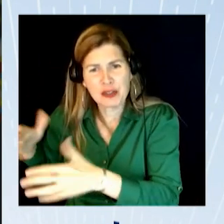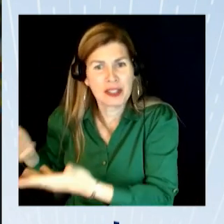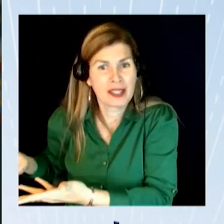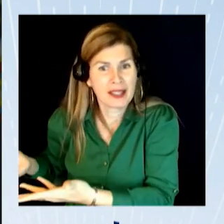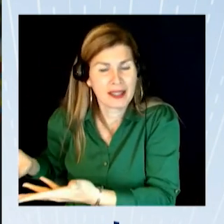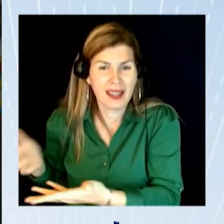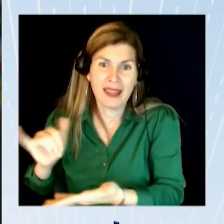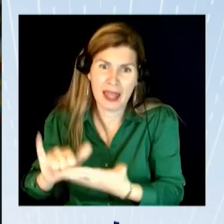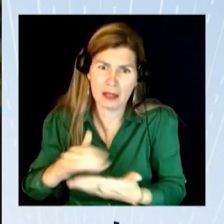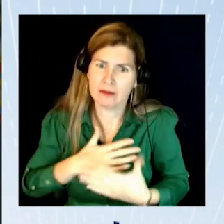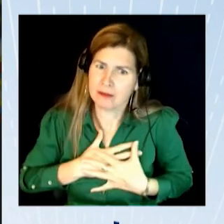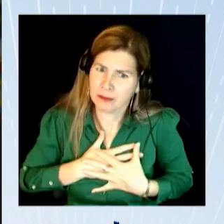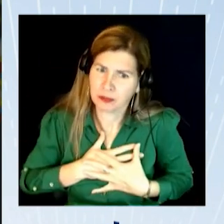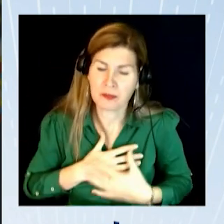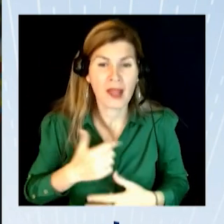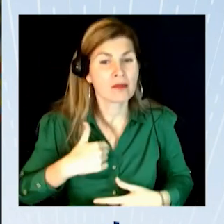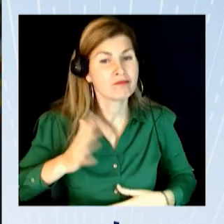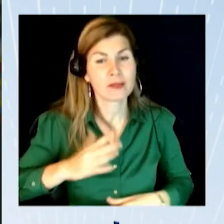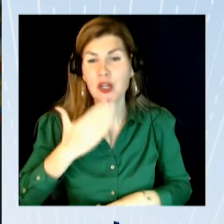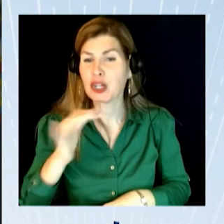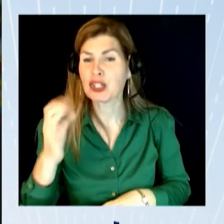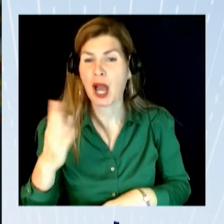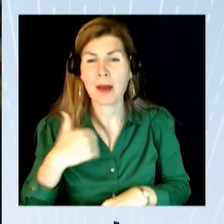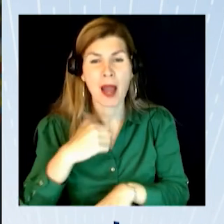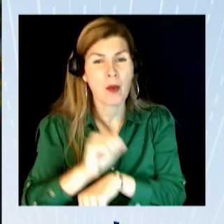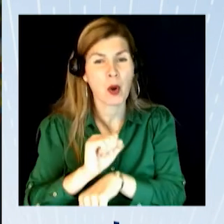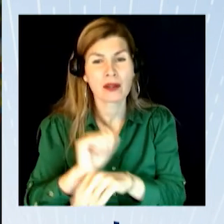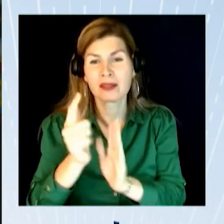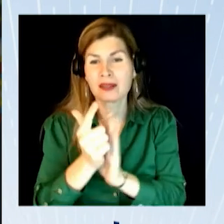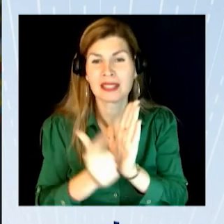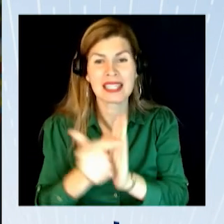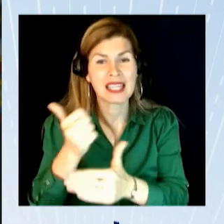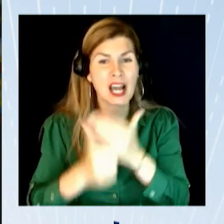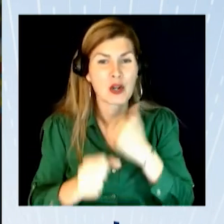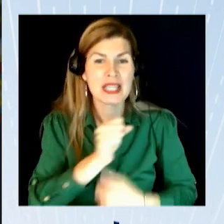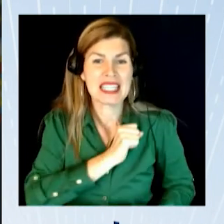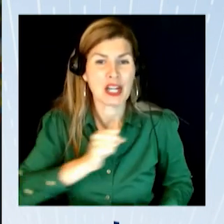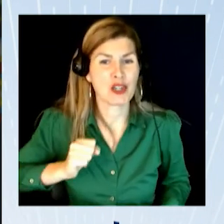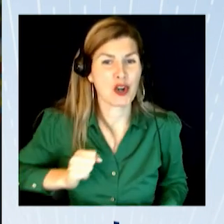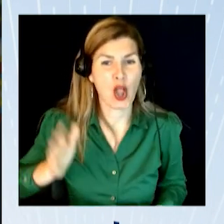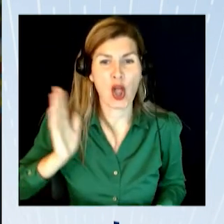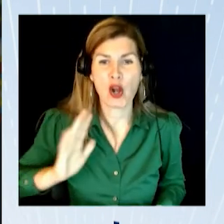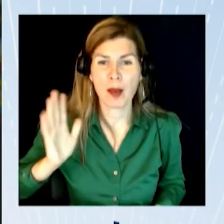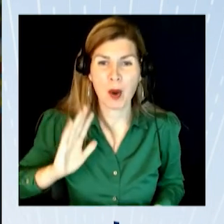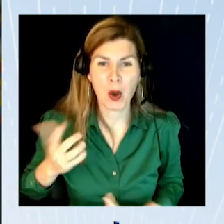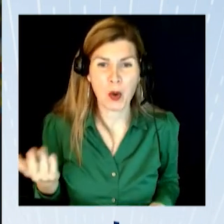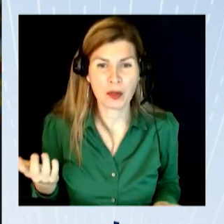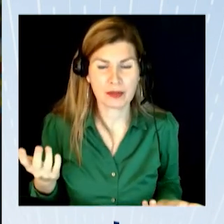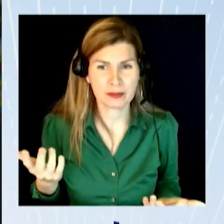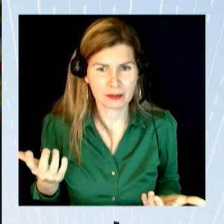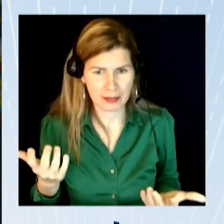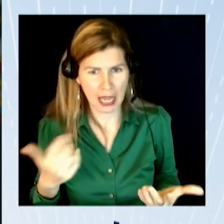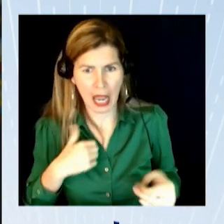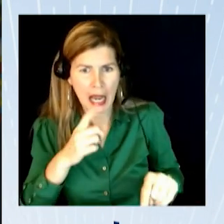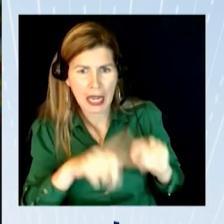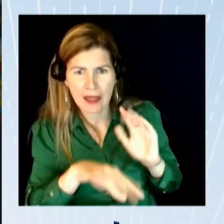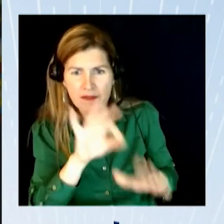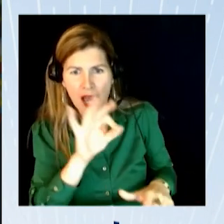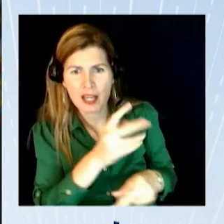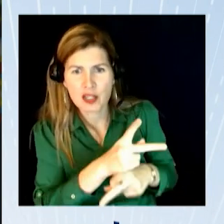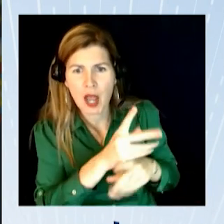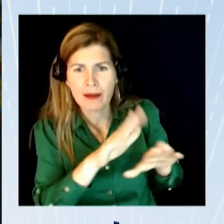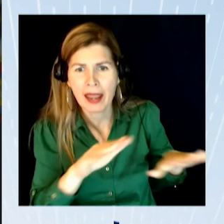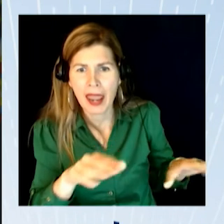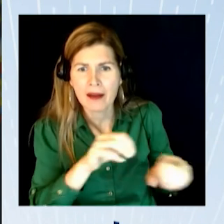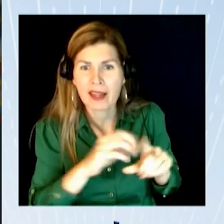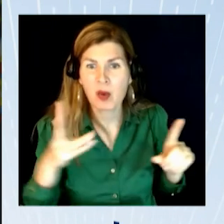I had a great job working as an attorney for Senator Daniel Patrick Moynihan a long time ago, but also could not find childcare in Washington,